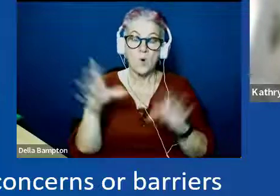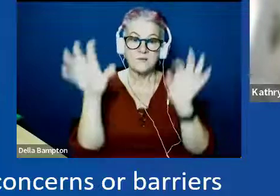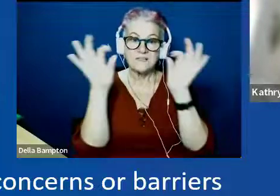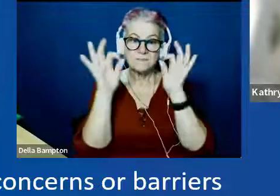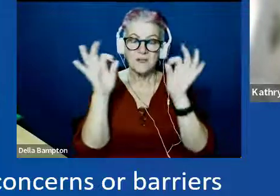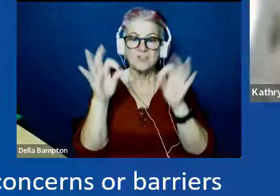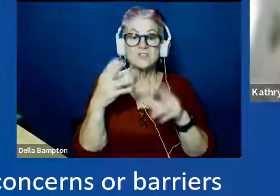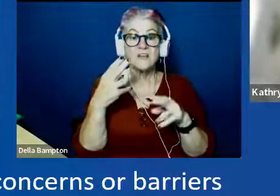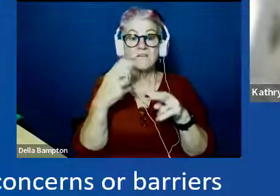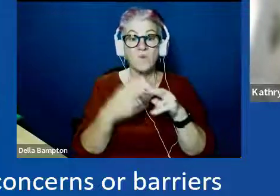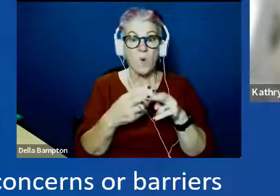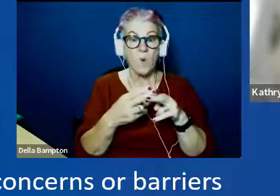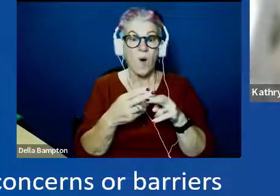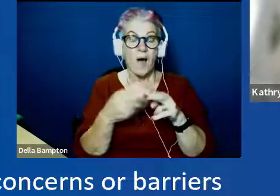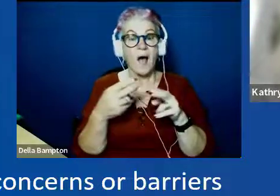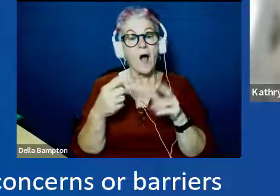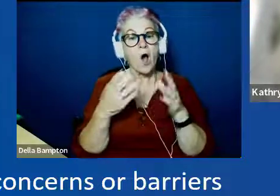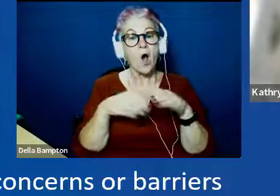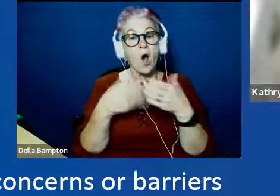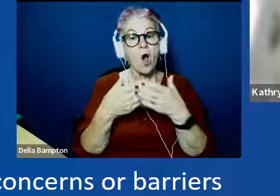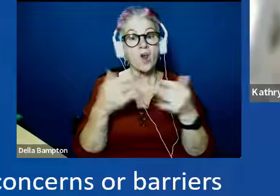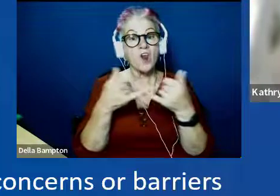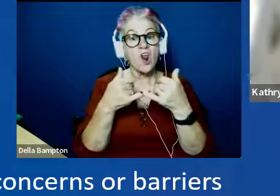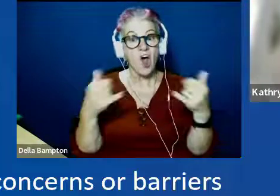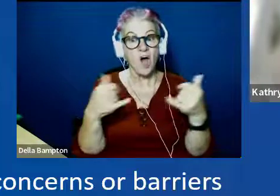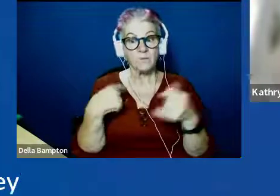were just able to receive to expand this any further.